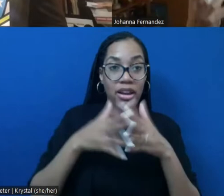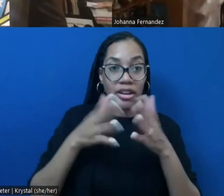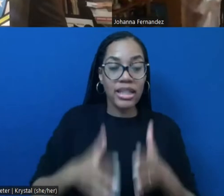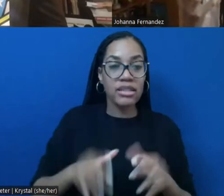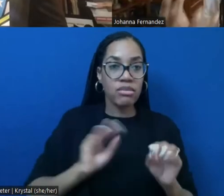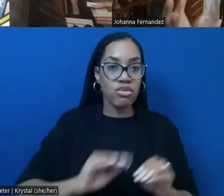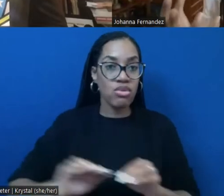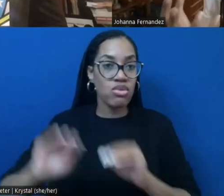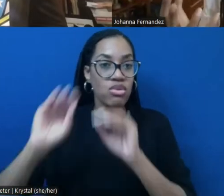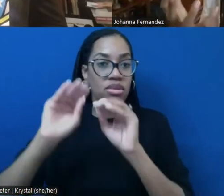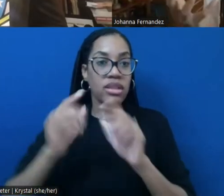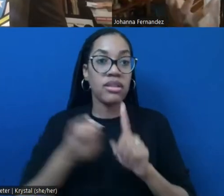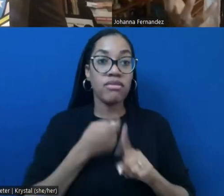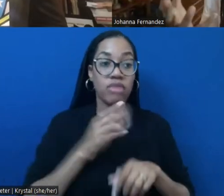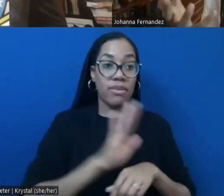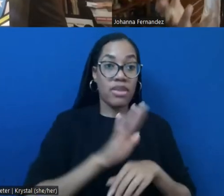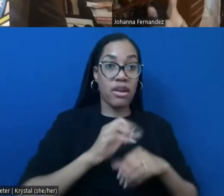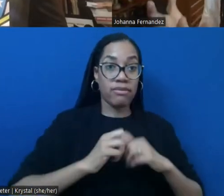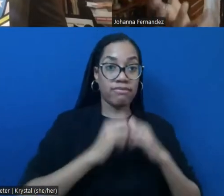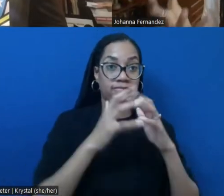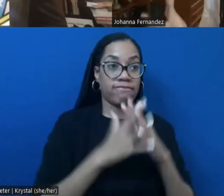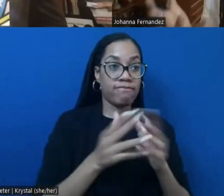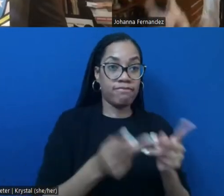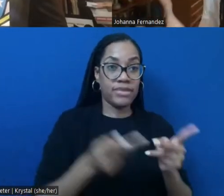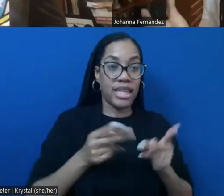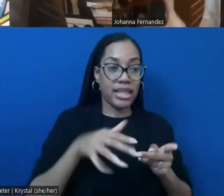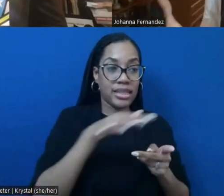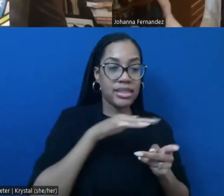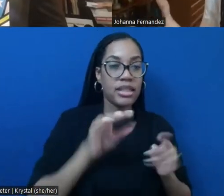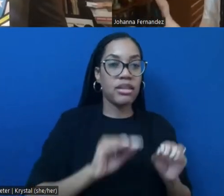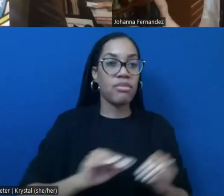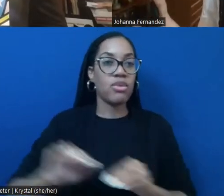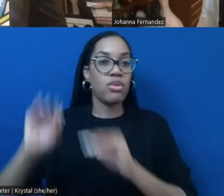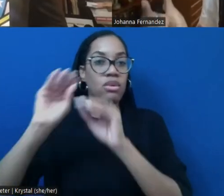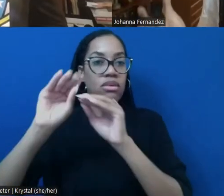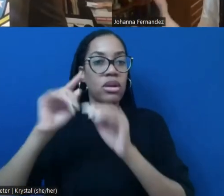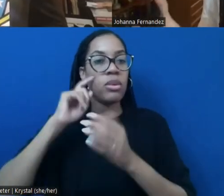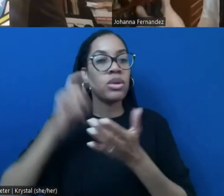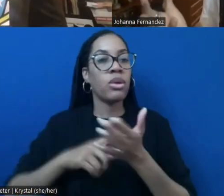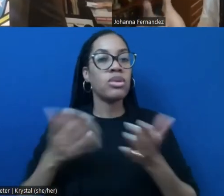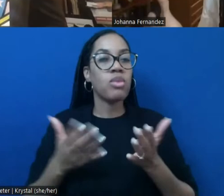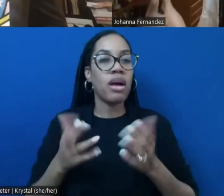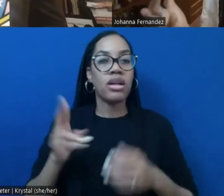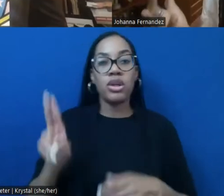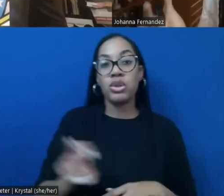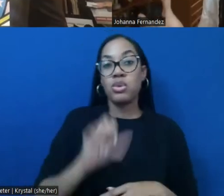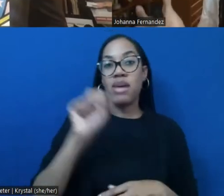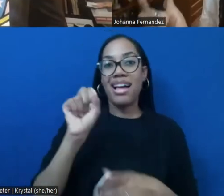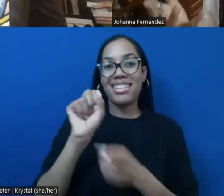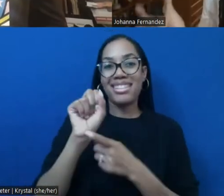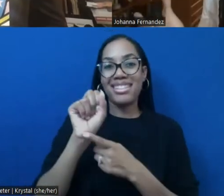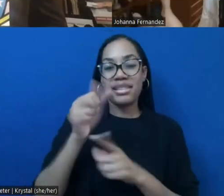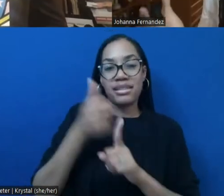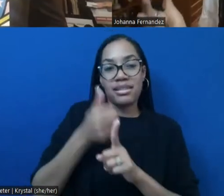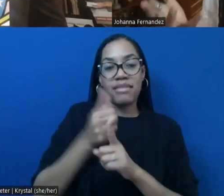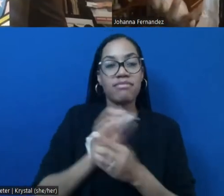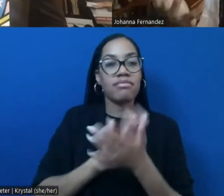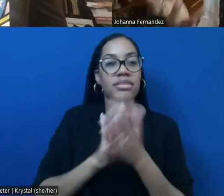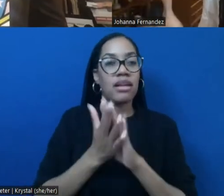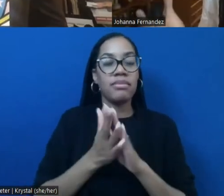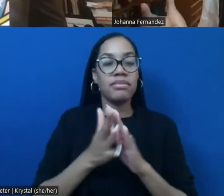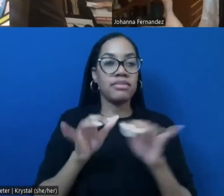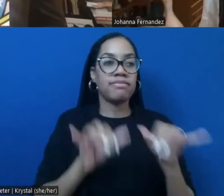This is also a moment when the United States is becoming hegemonic. It is becoming a world power,